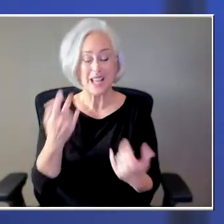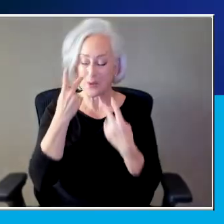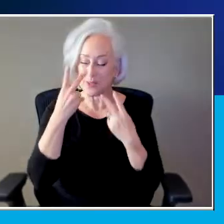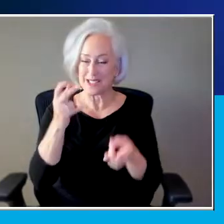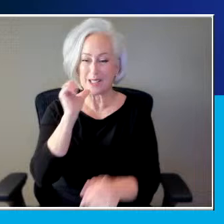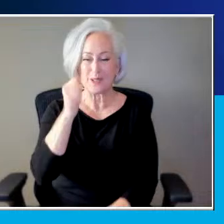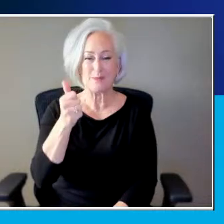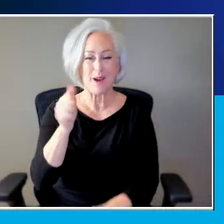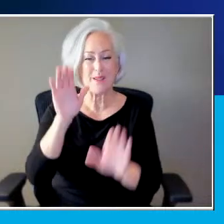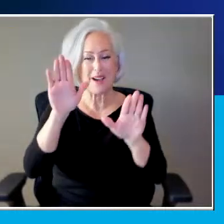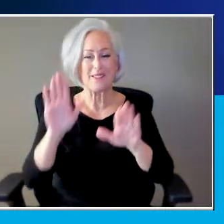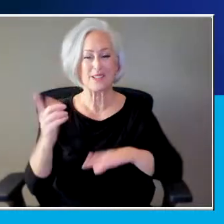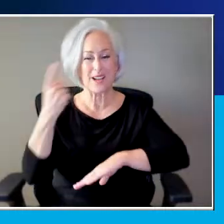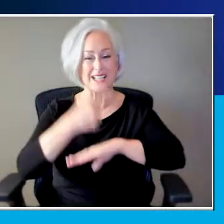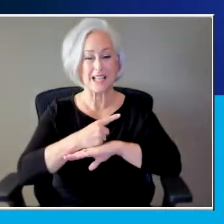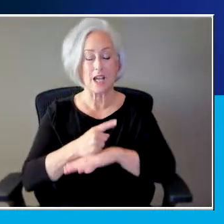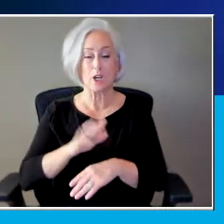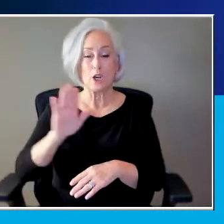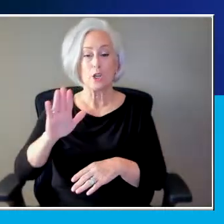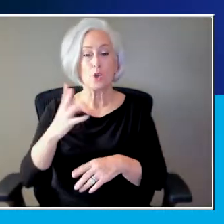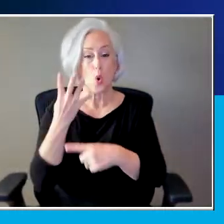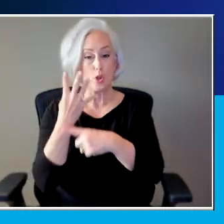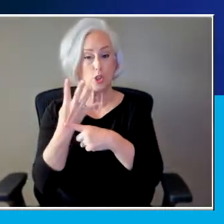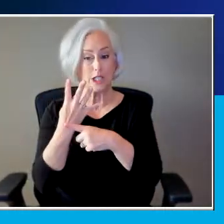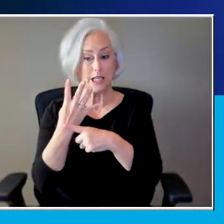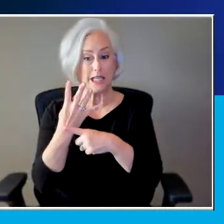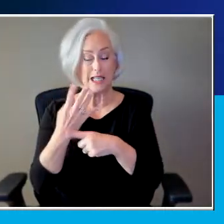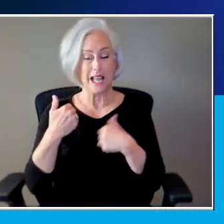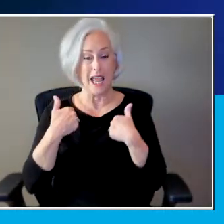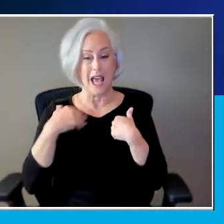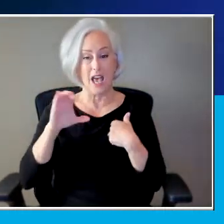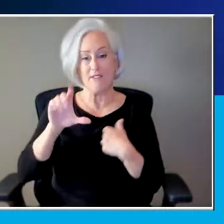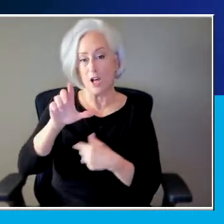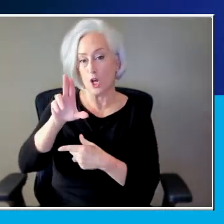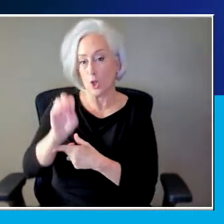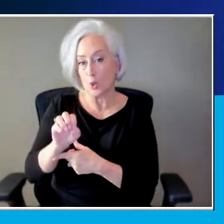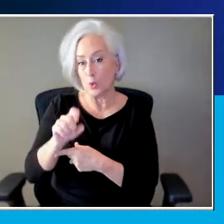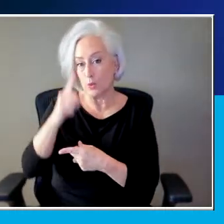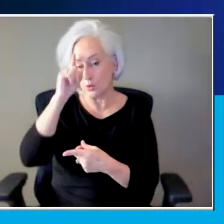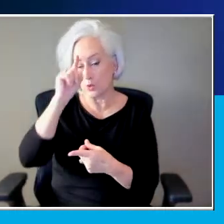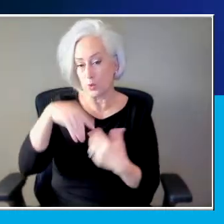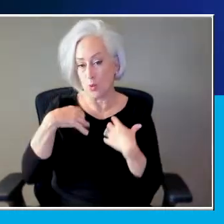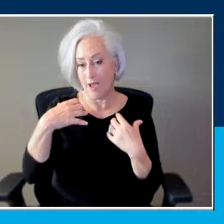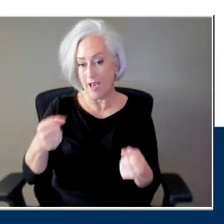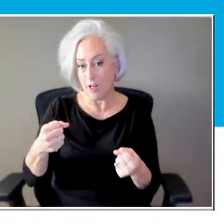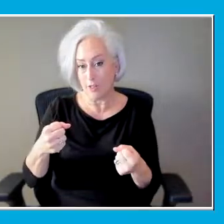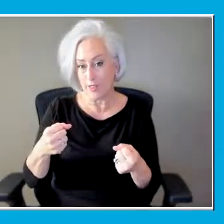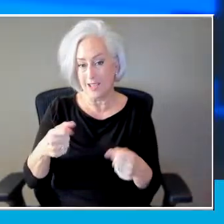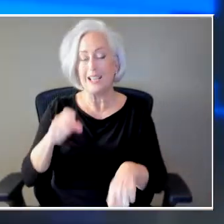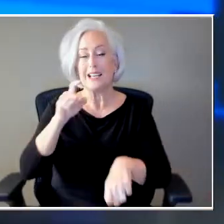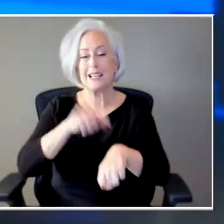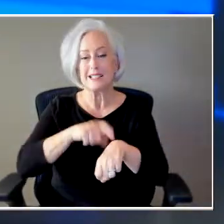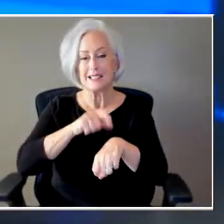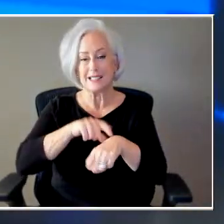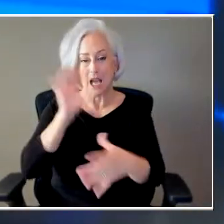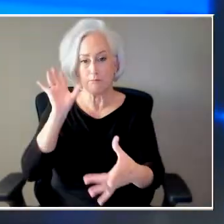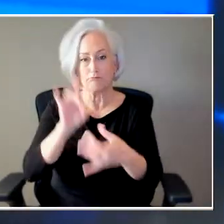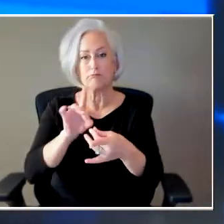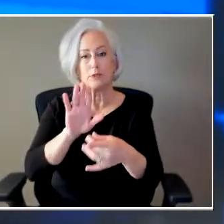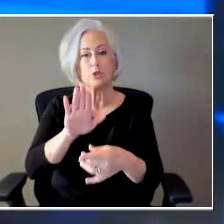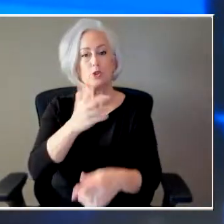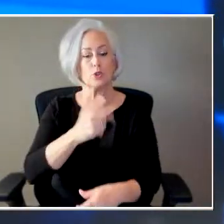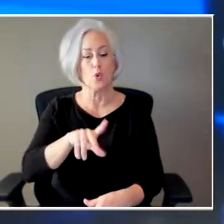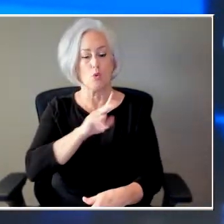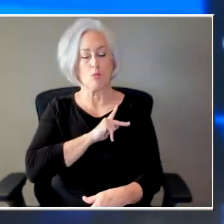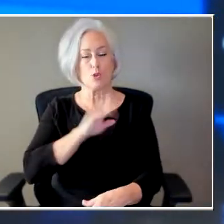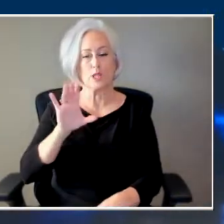day. Your genes hold clues to your health, and it's time to get clued in to your personal cancer risk. I'm Jessica Lovell on the next